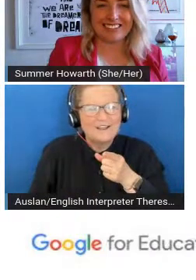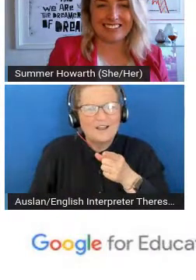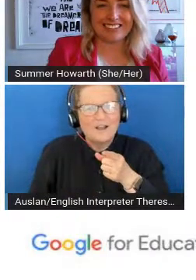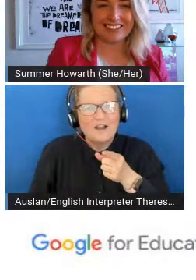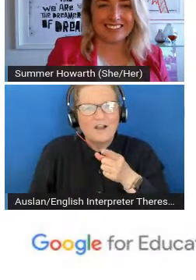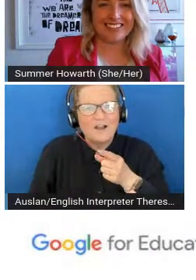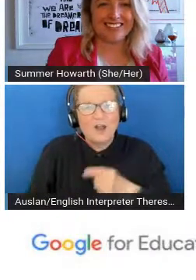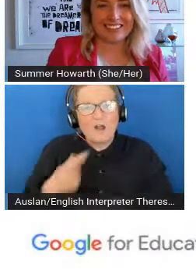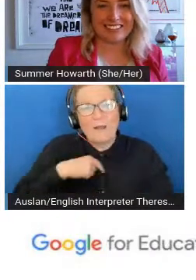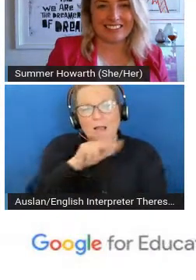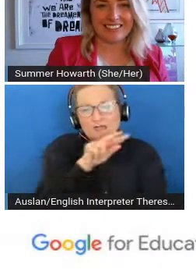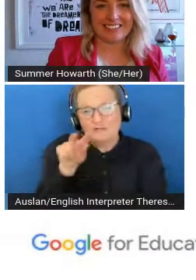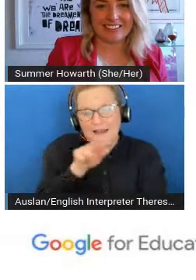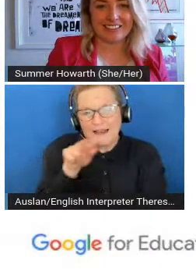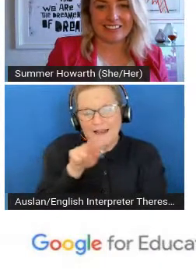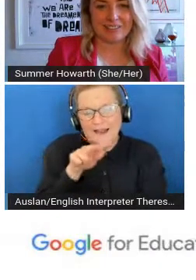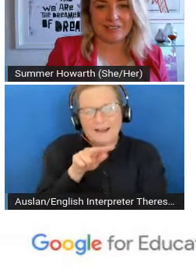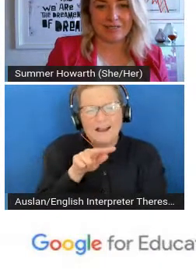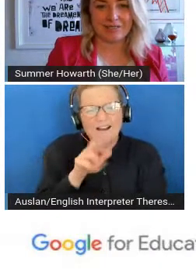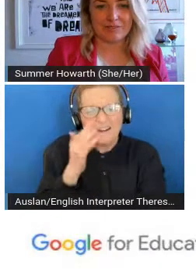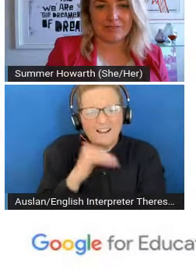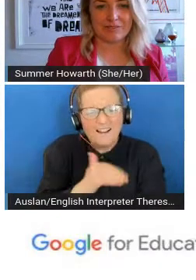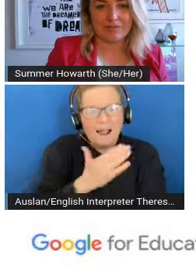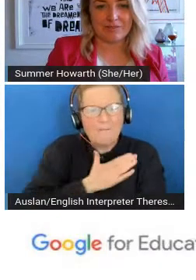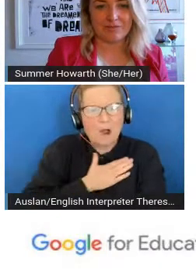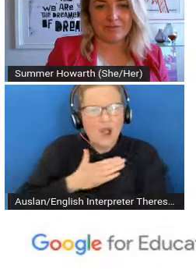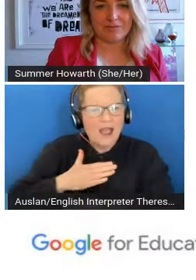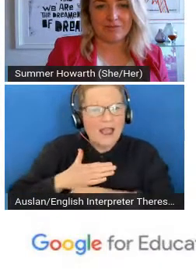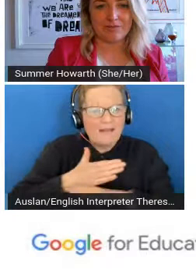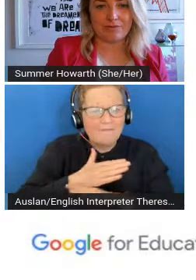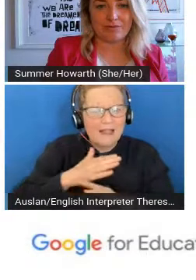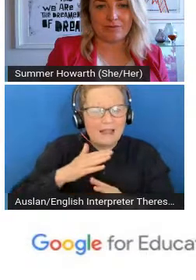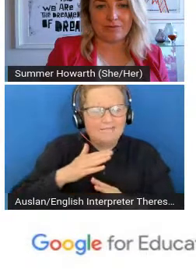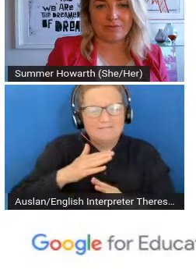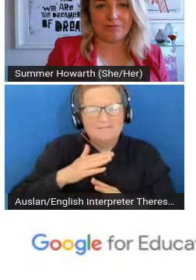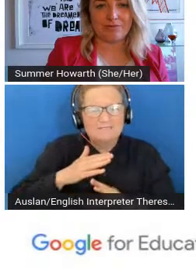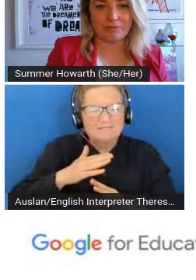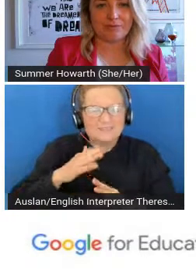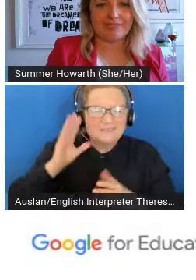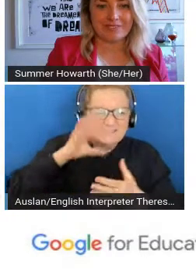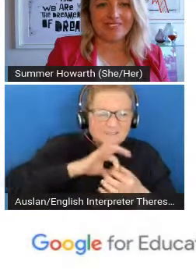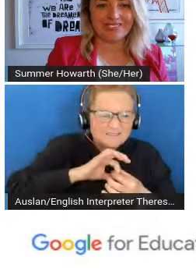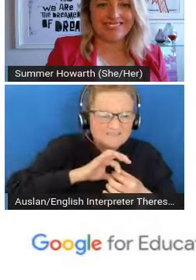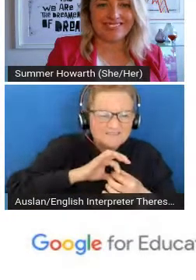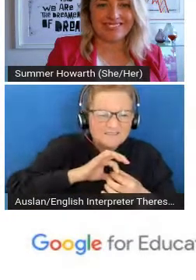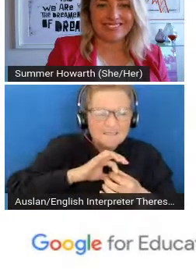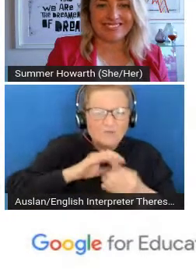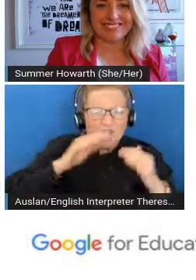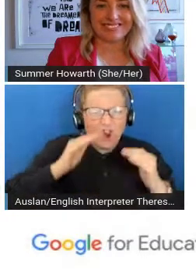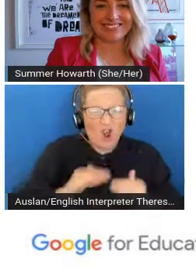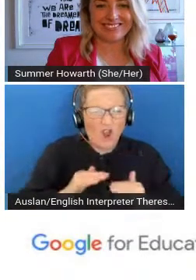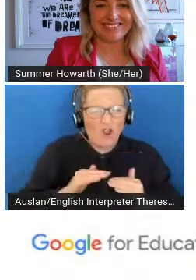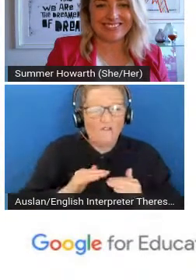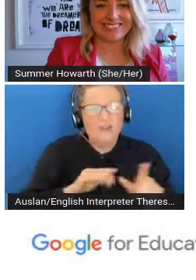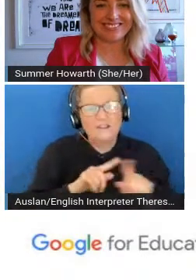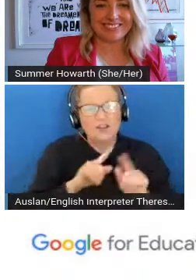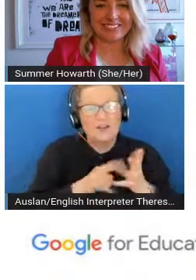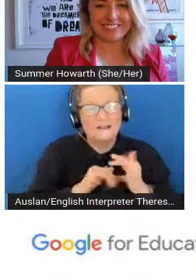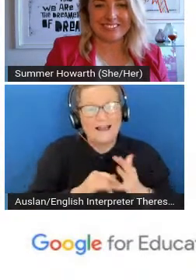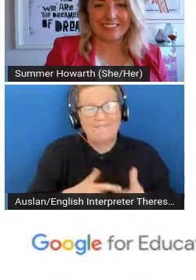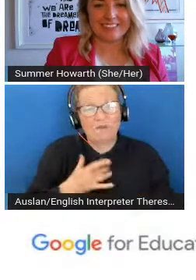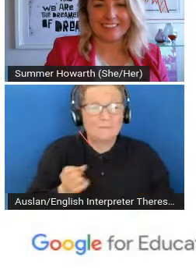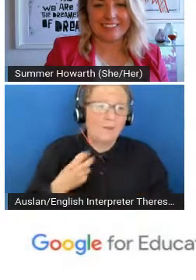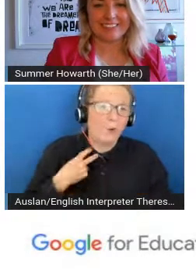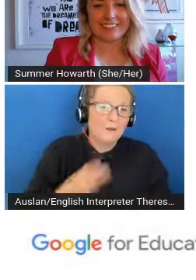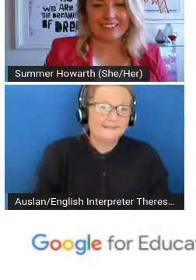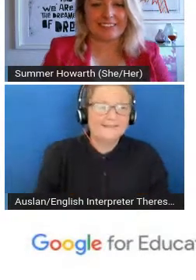this, and I love this here, my effort and application was low in this learning task, and I'm disappointed by the outcome. And I can't help